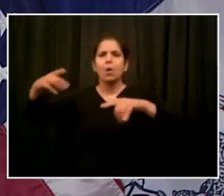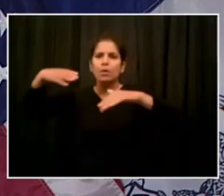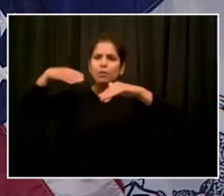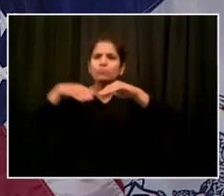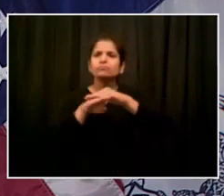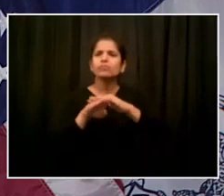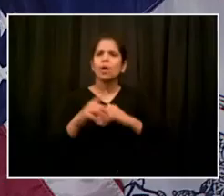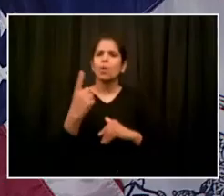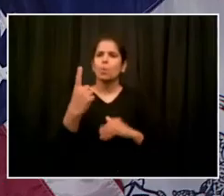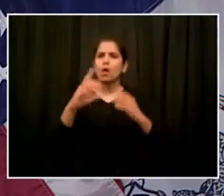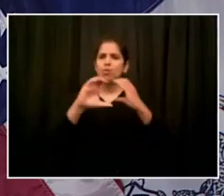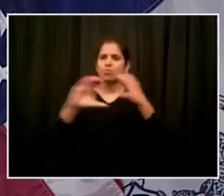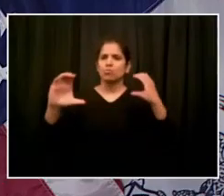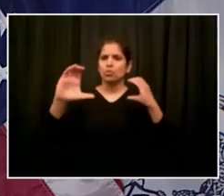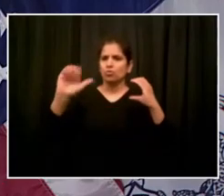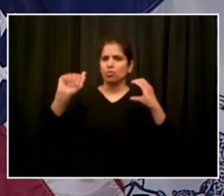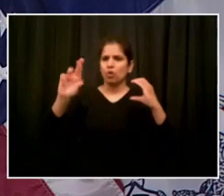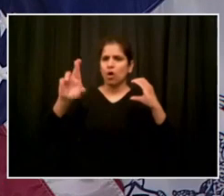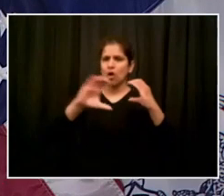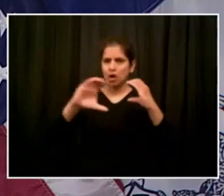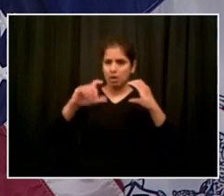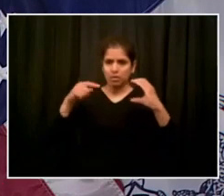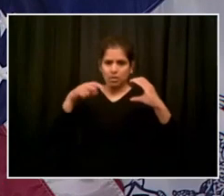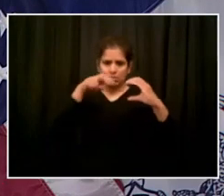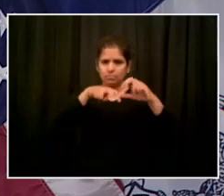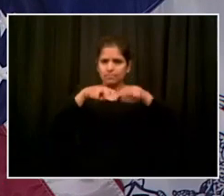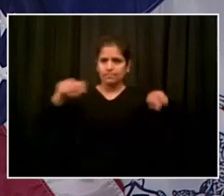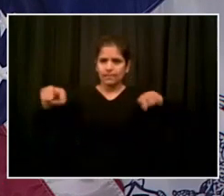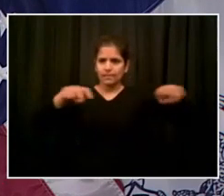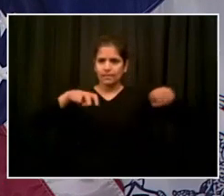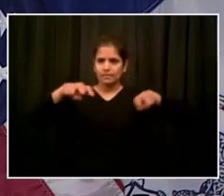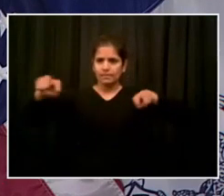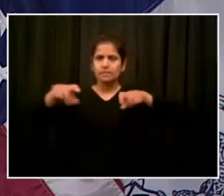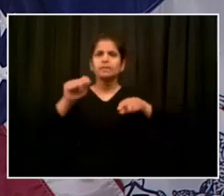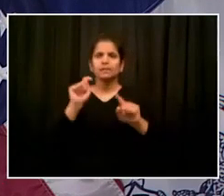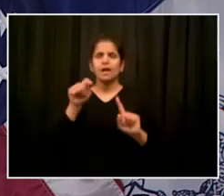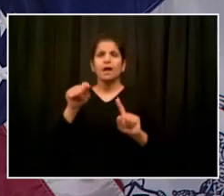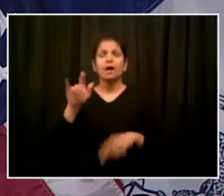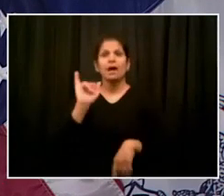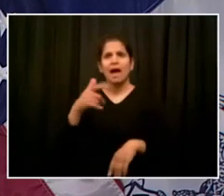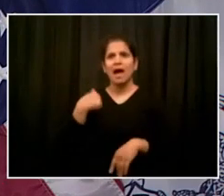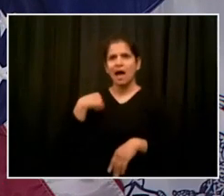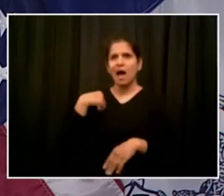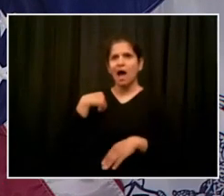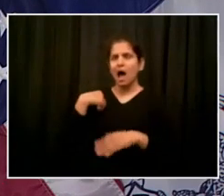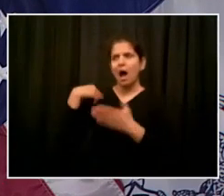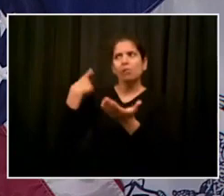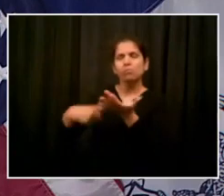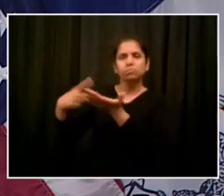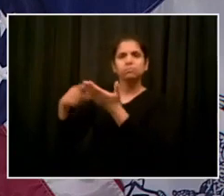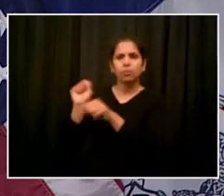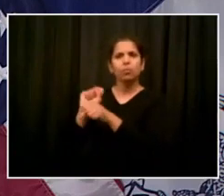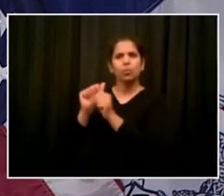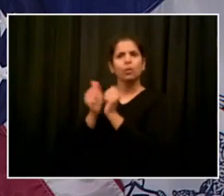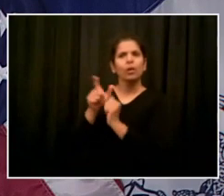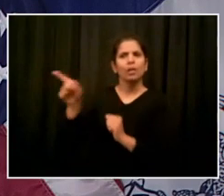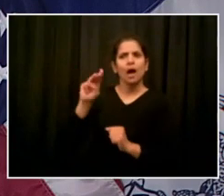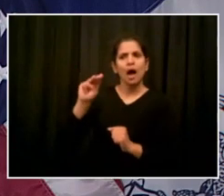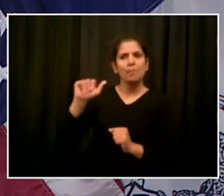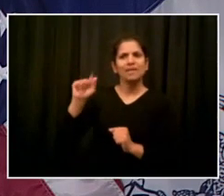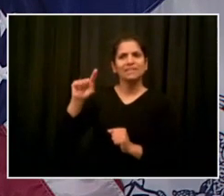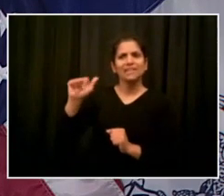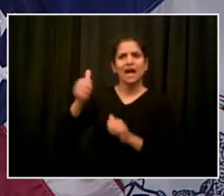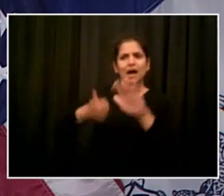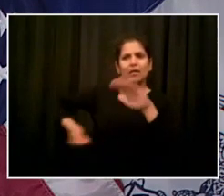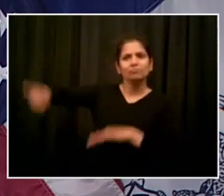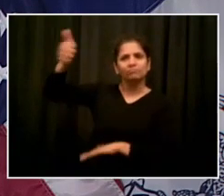is obviously the most important piece of the equation. That's where the vast majority of people turn to get places. And